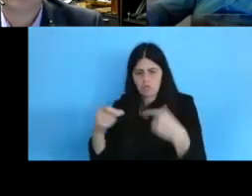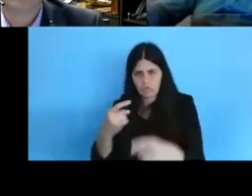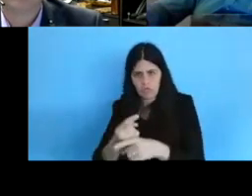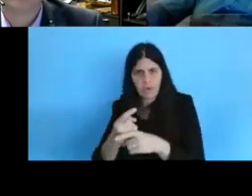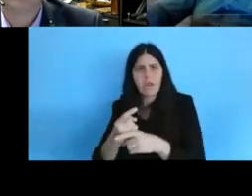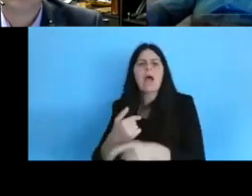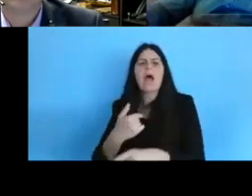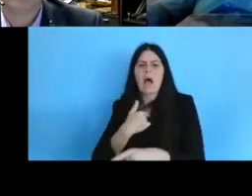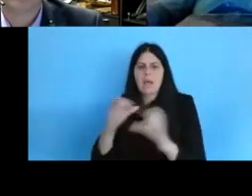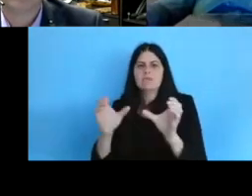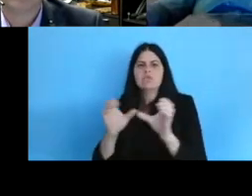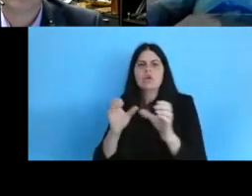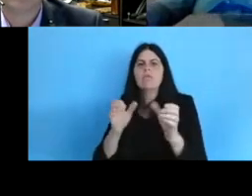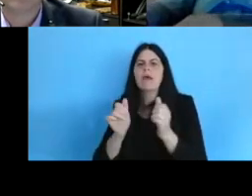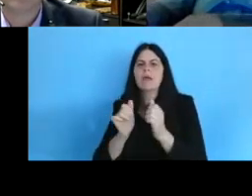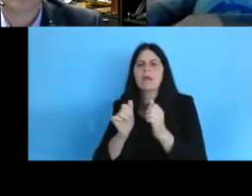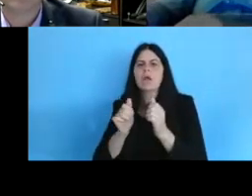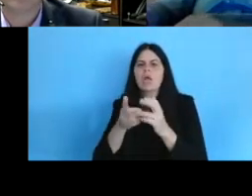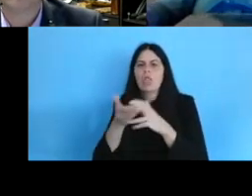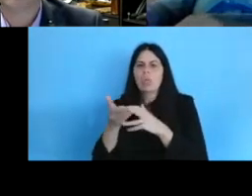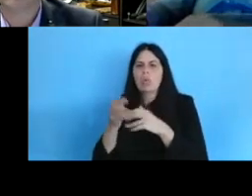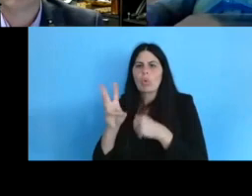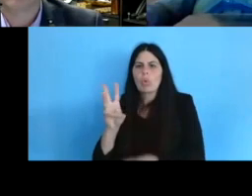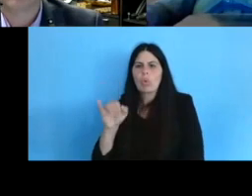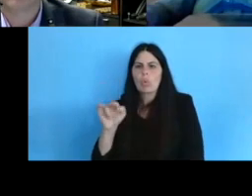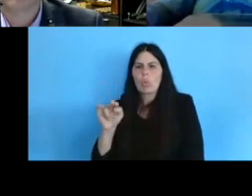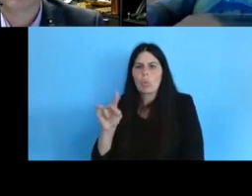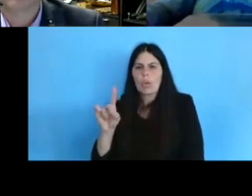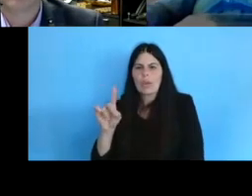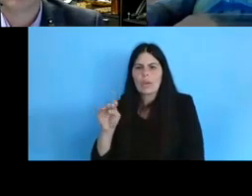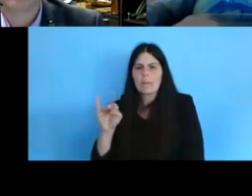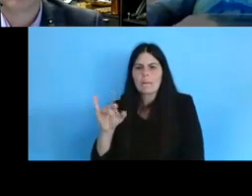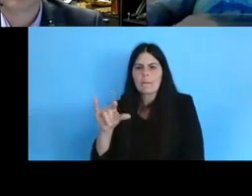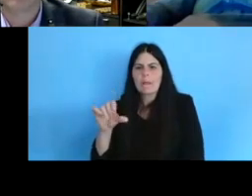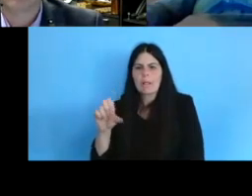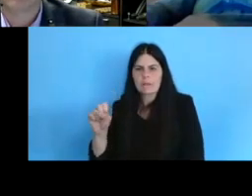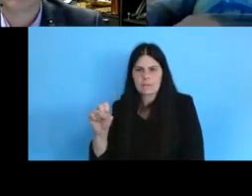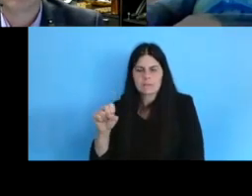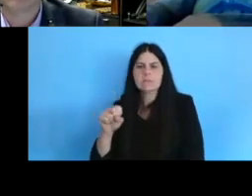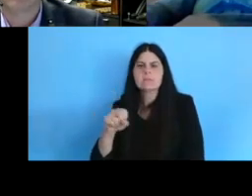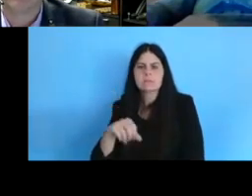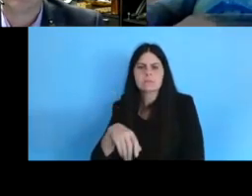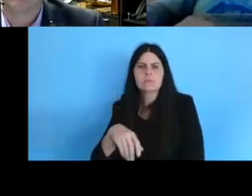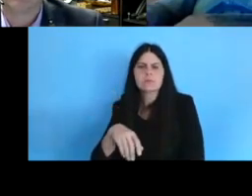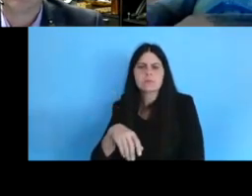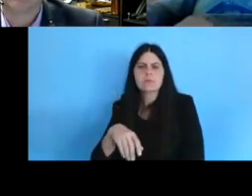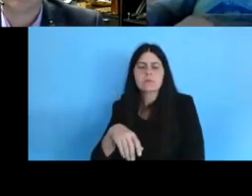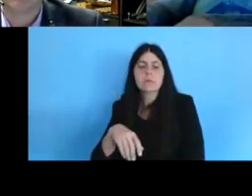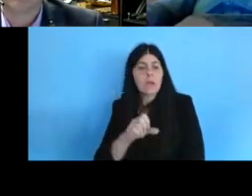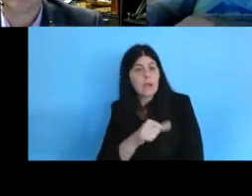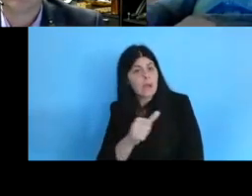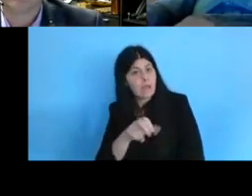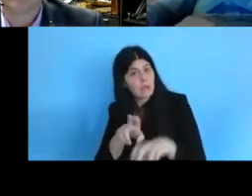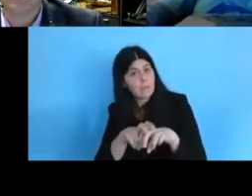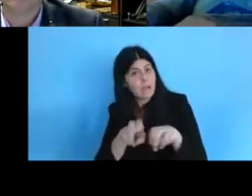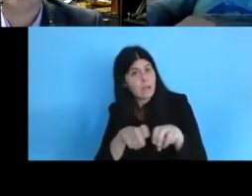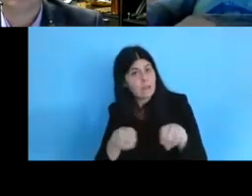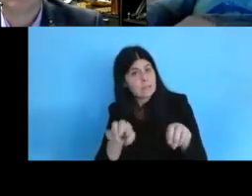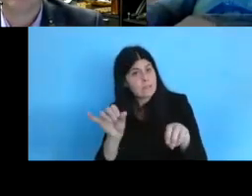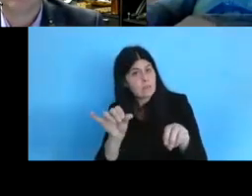windmills. Right, so that's Bill talking, and just to the other panelists as well.